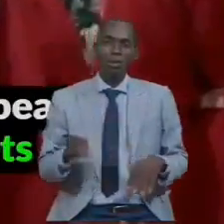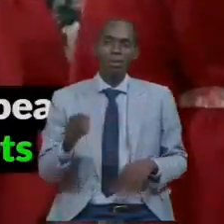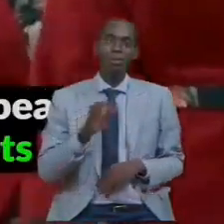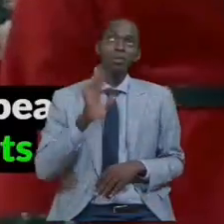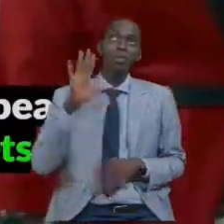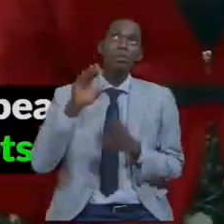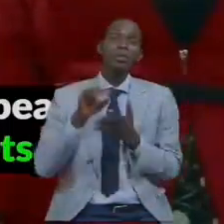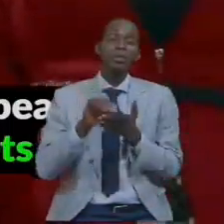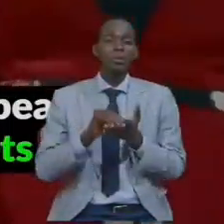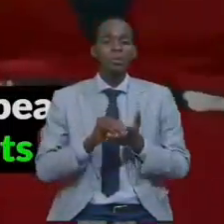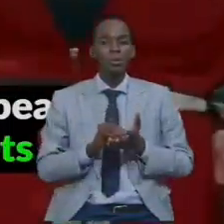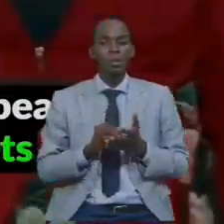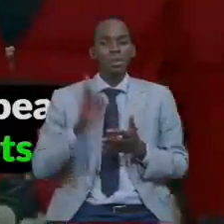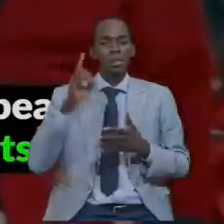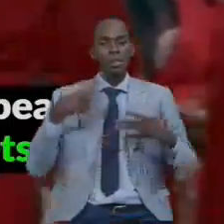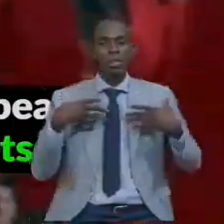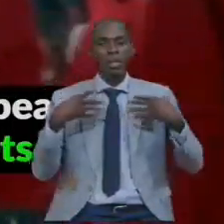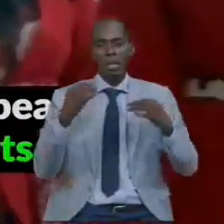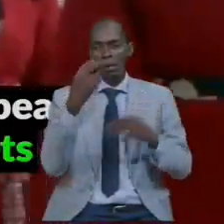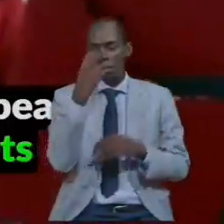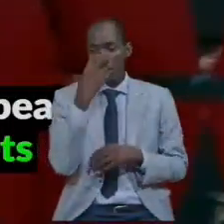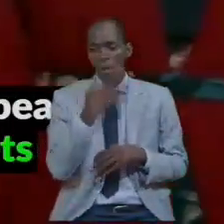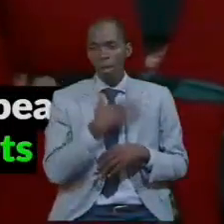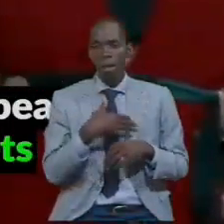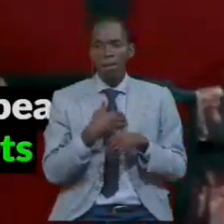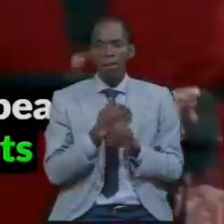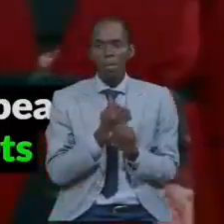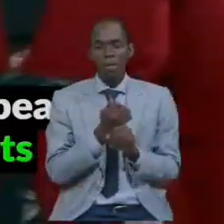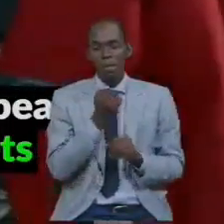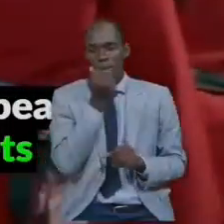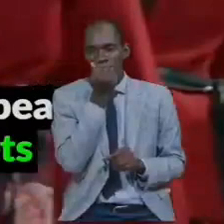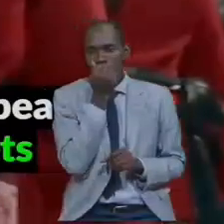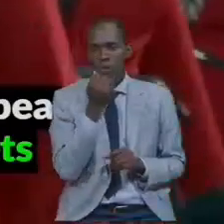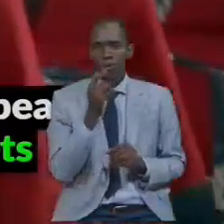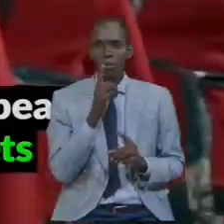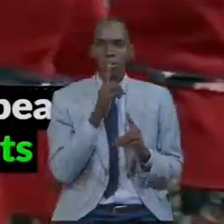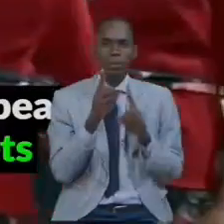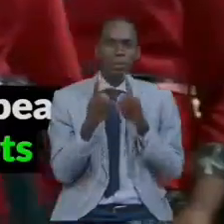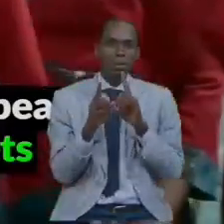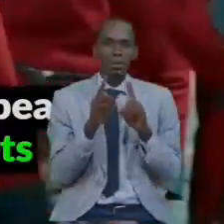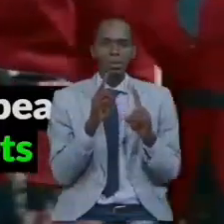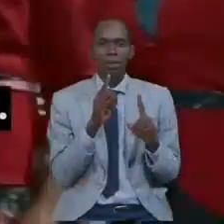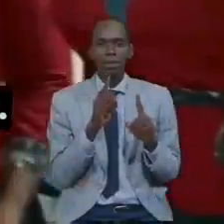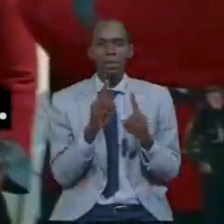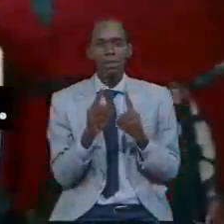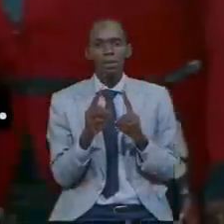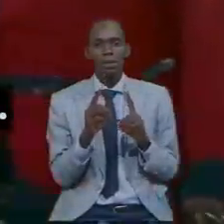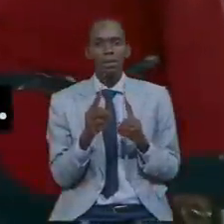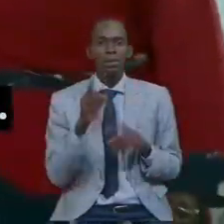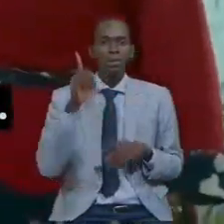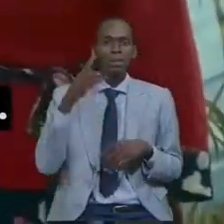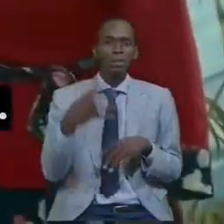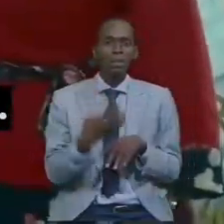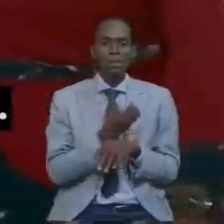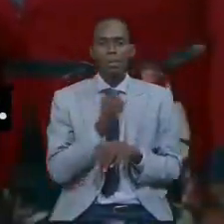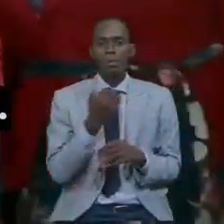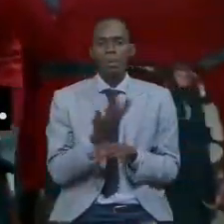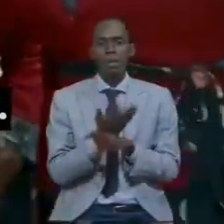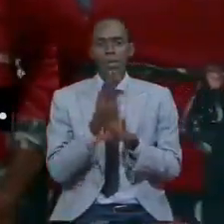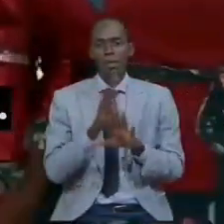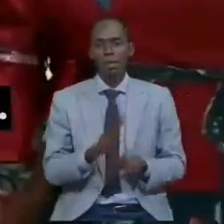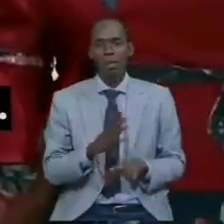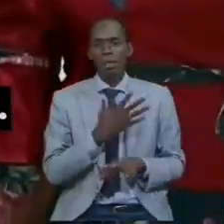own. He heals the blind and he makes the dumb sing. He takes